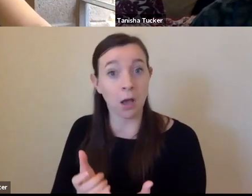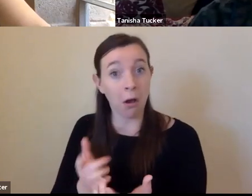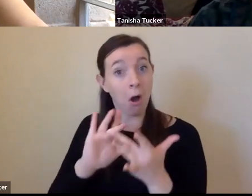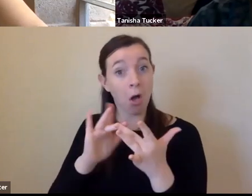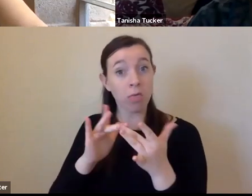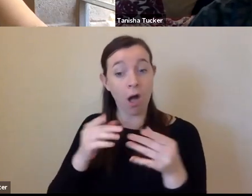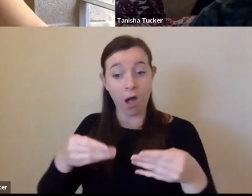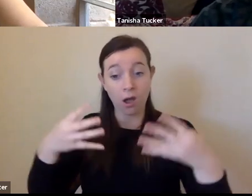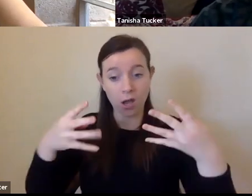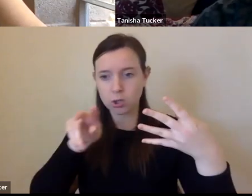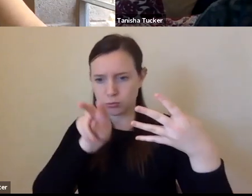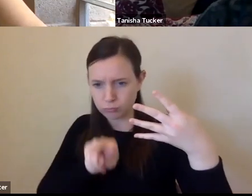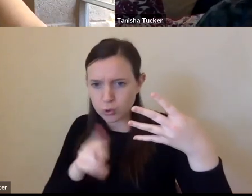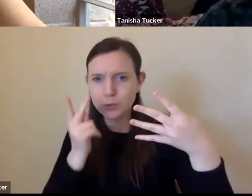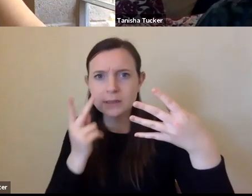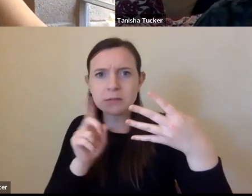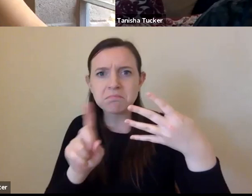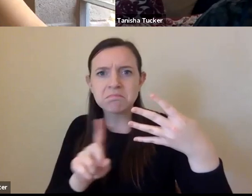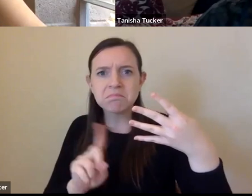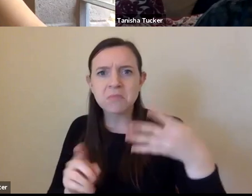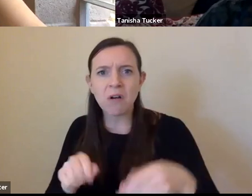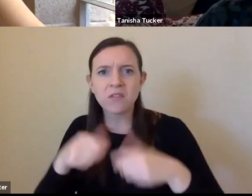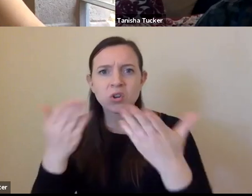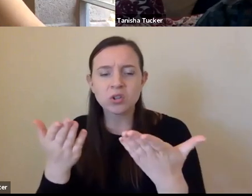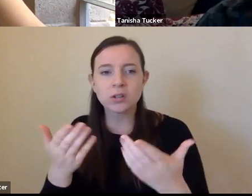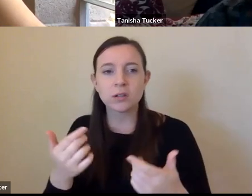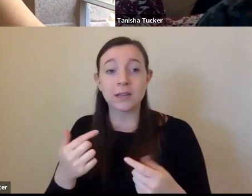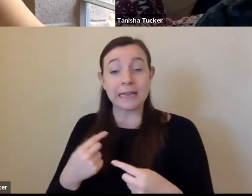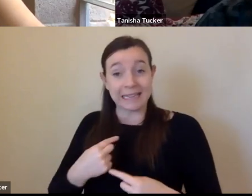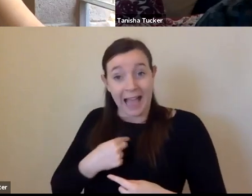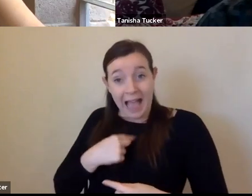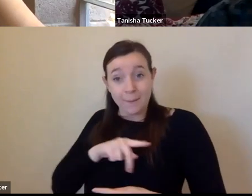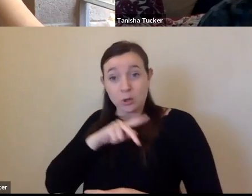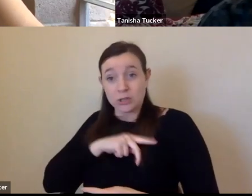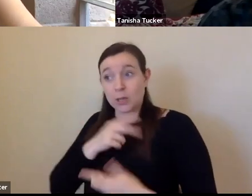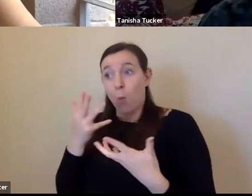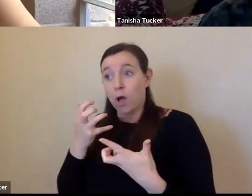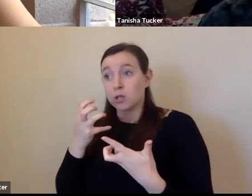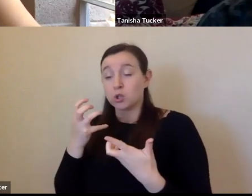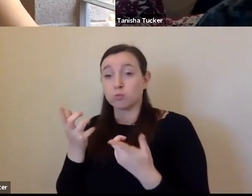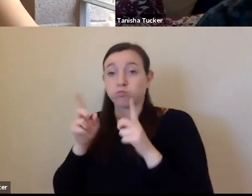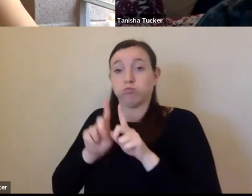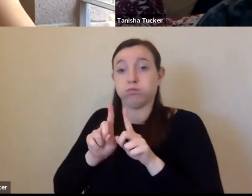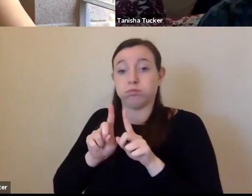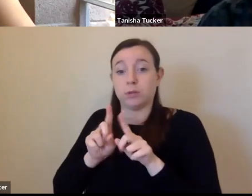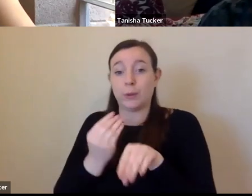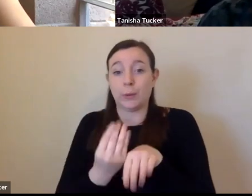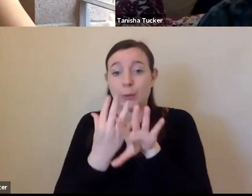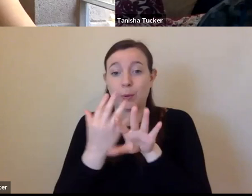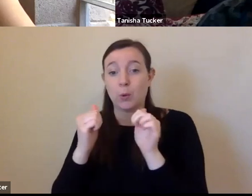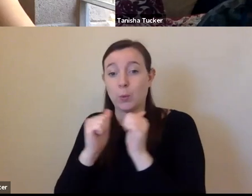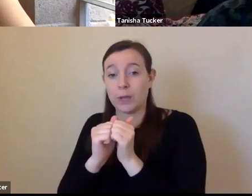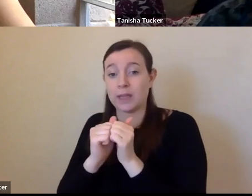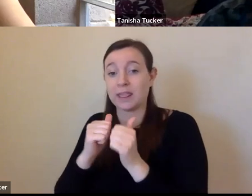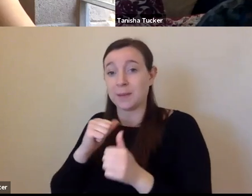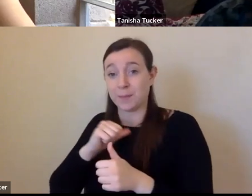online. Eventually, you know, I'd like to get with my sister, and then we can do some kind of Zoom meeting or webinar where